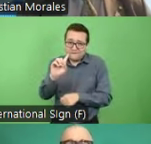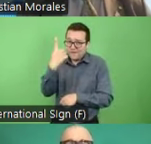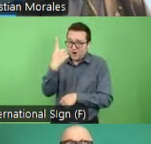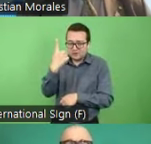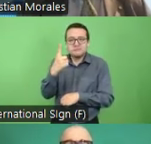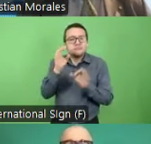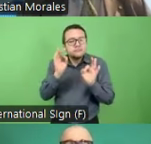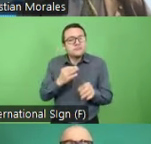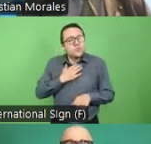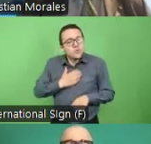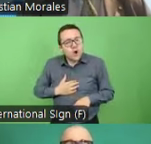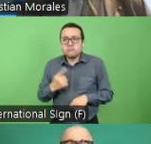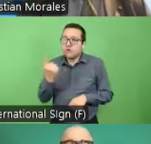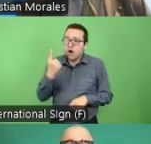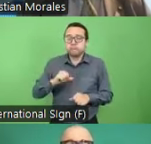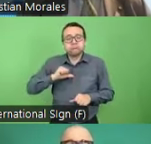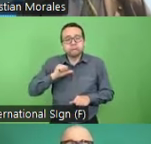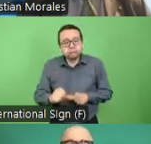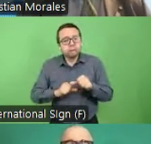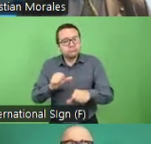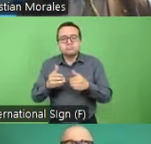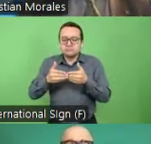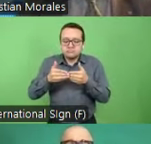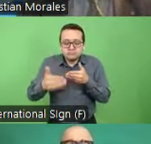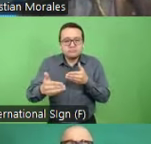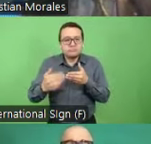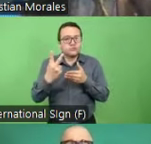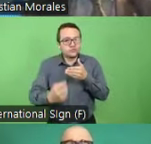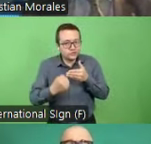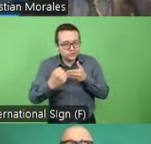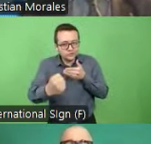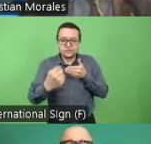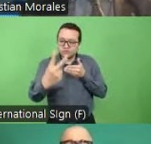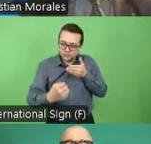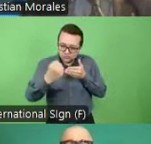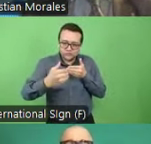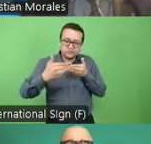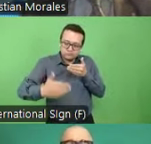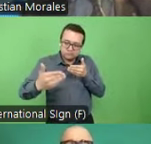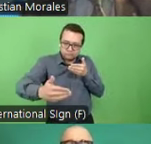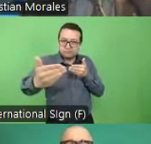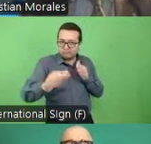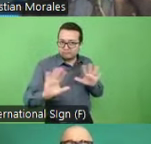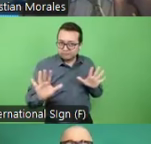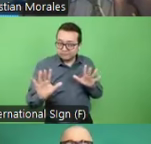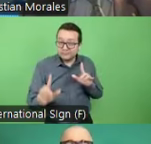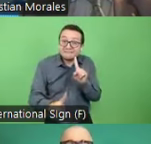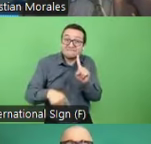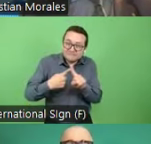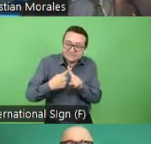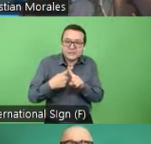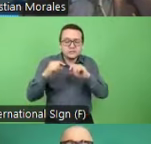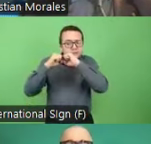is to not continuidad only give con cada 2 continuity años con every un two reporte con estas years with características, a report of sino these también characteristics, but it's profundizar en also los about países